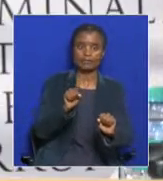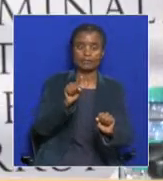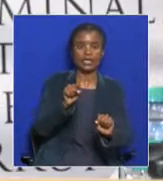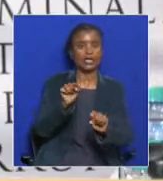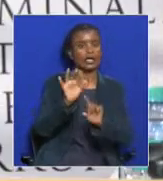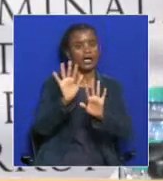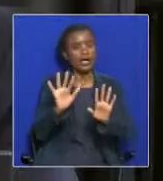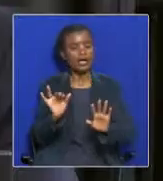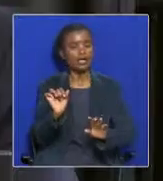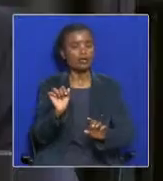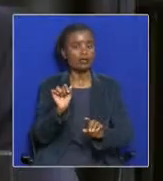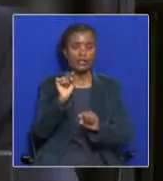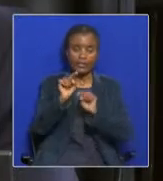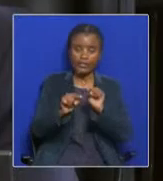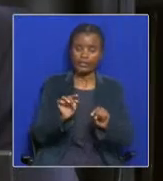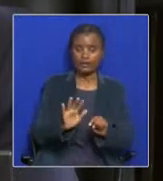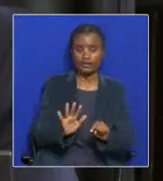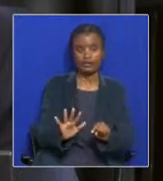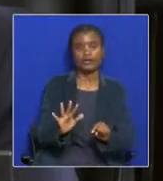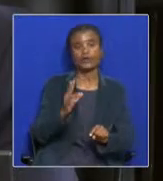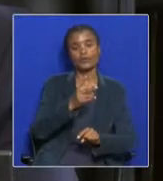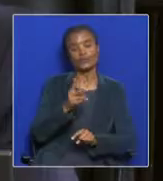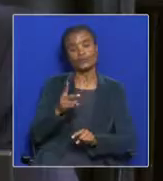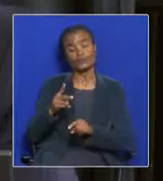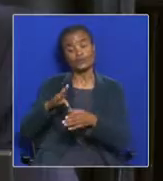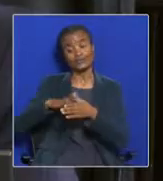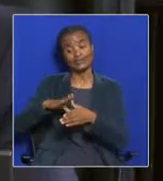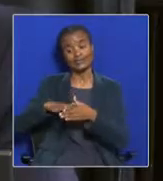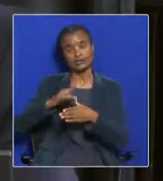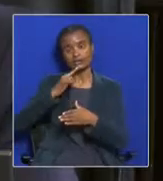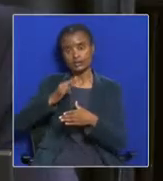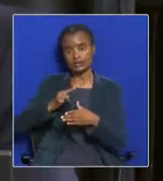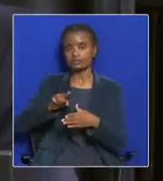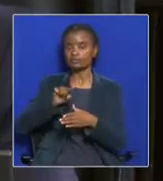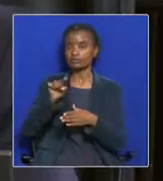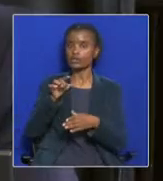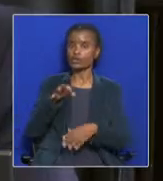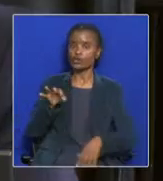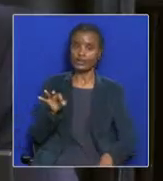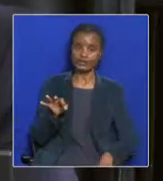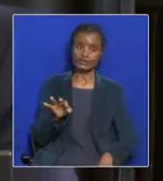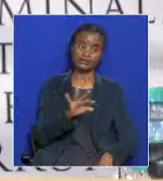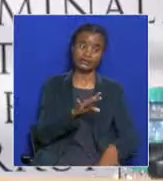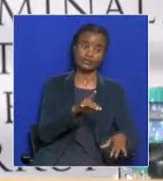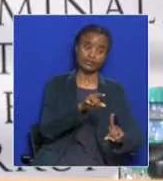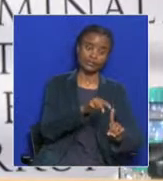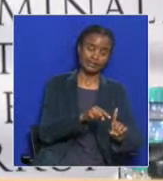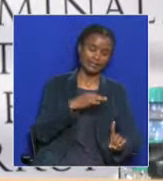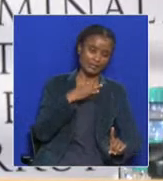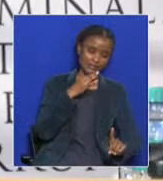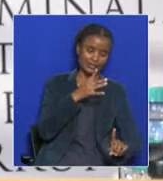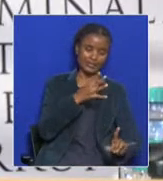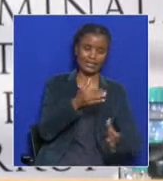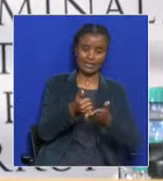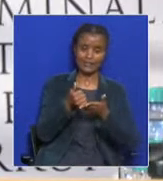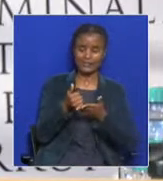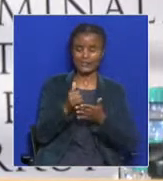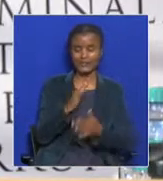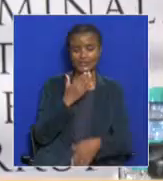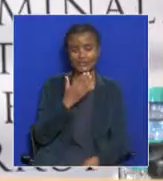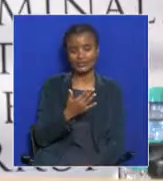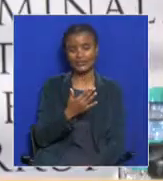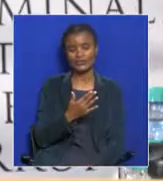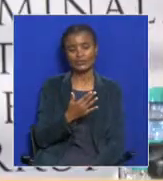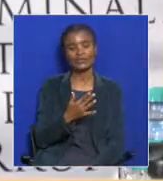drawing a conclusion that those reasons are correct. That's what I meant, and the Chair was very helpful in that regard. So thank you, Chair. You understand my position,